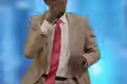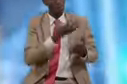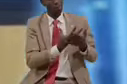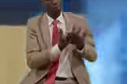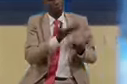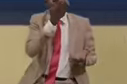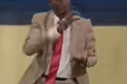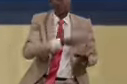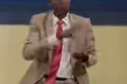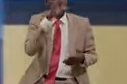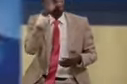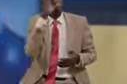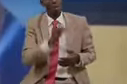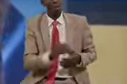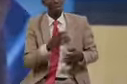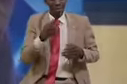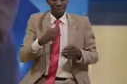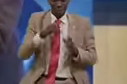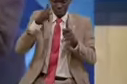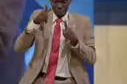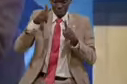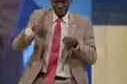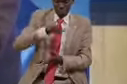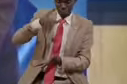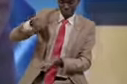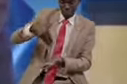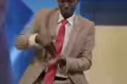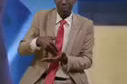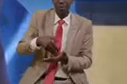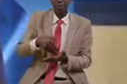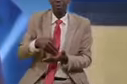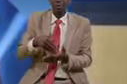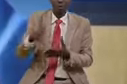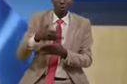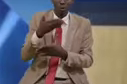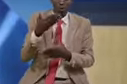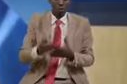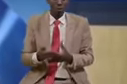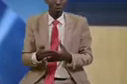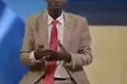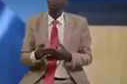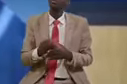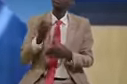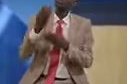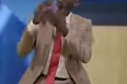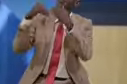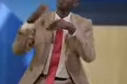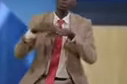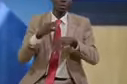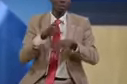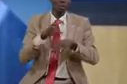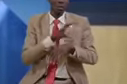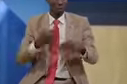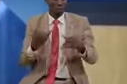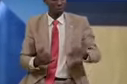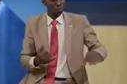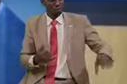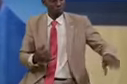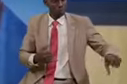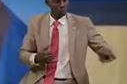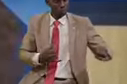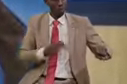man, the connection between Christ and you, he holds your hand, he holds